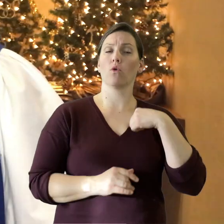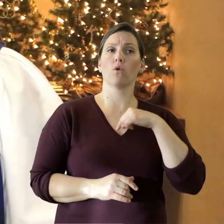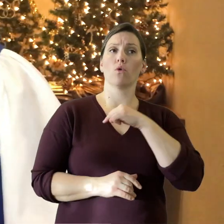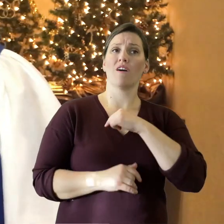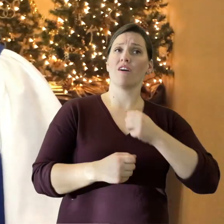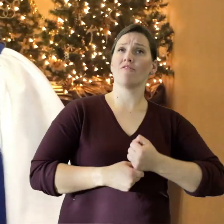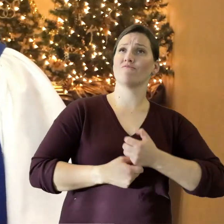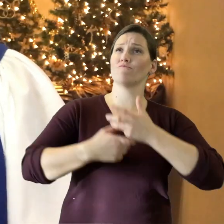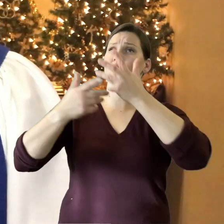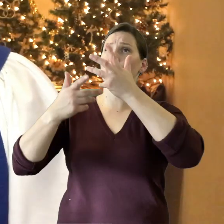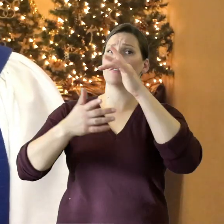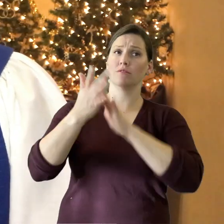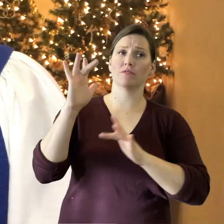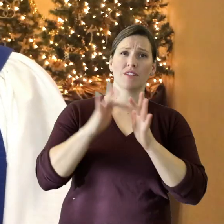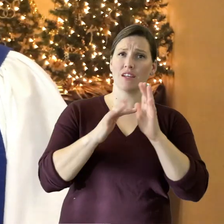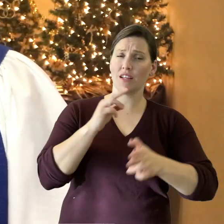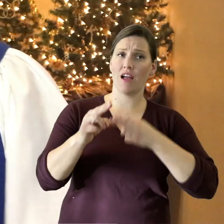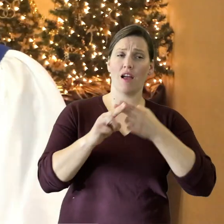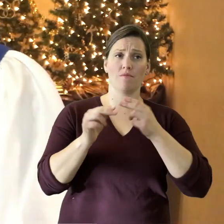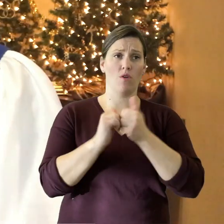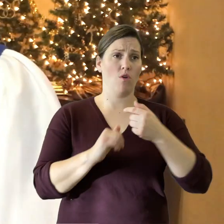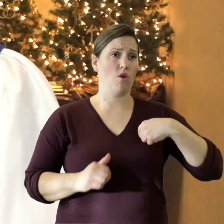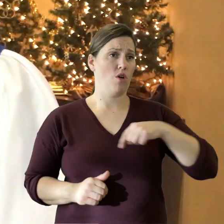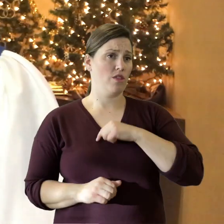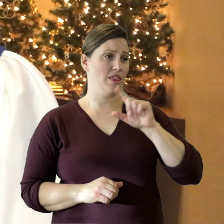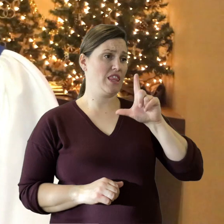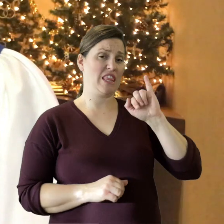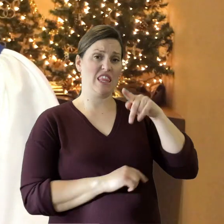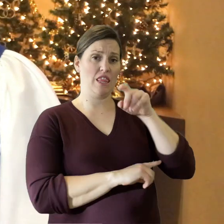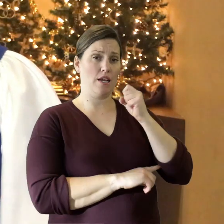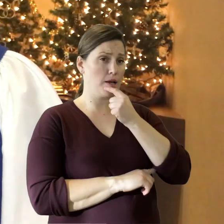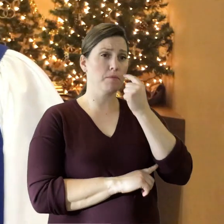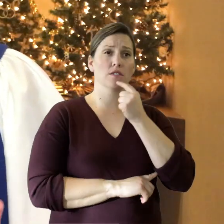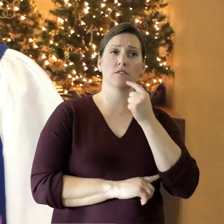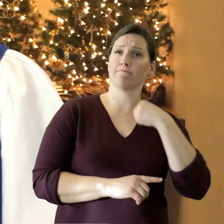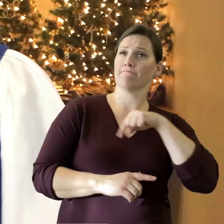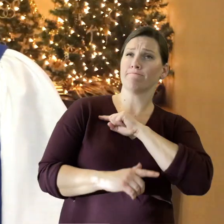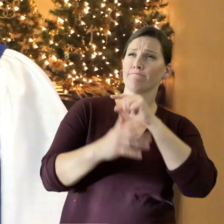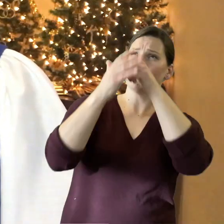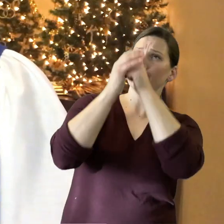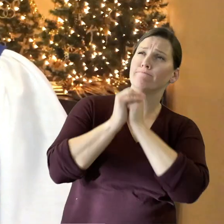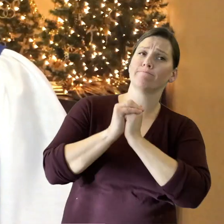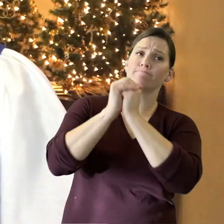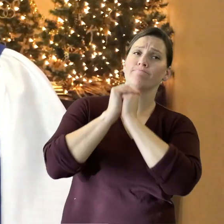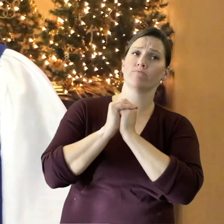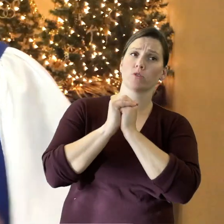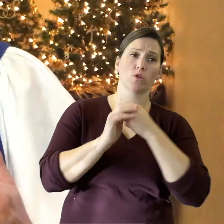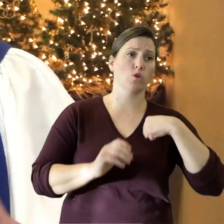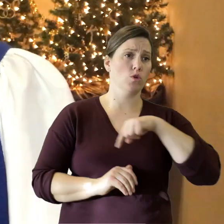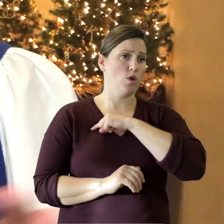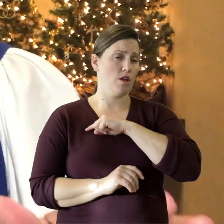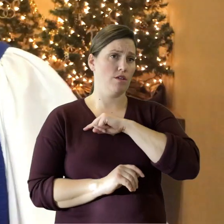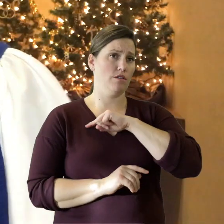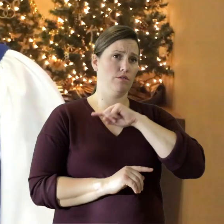We confess Jesus' name with our lips as we worship and as